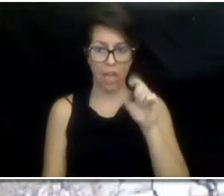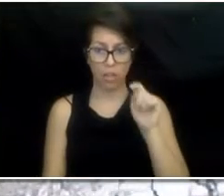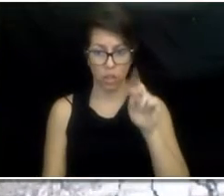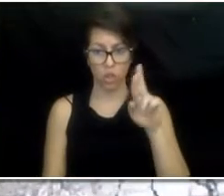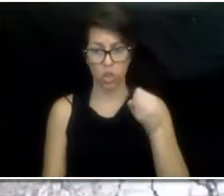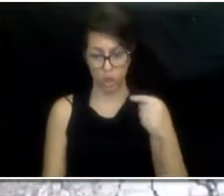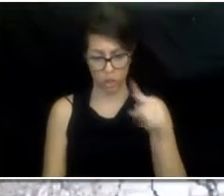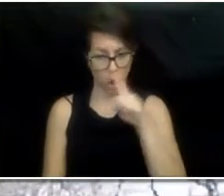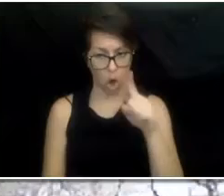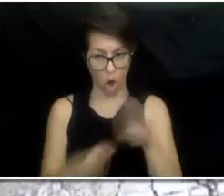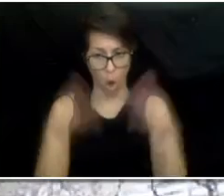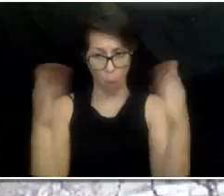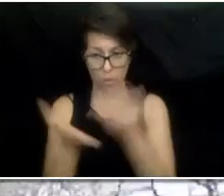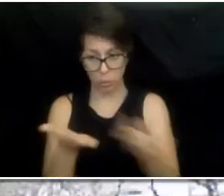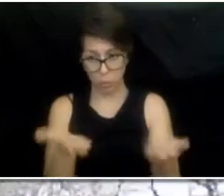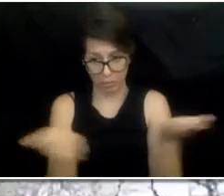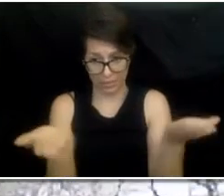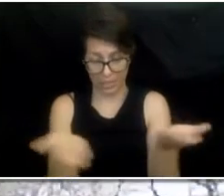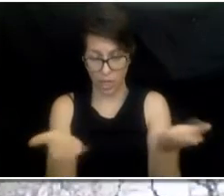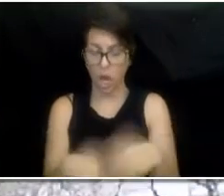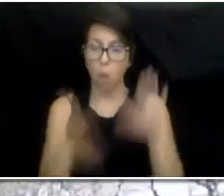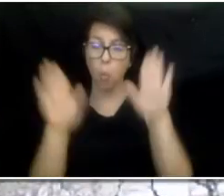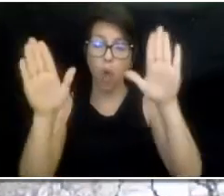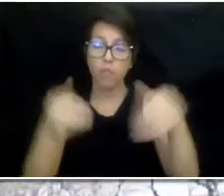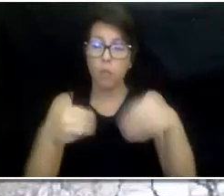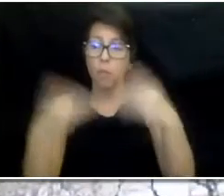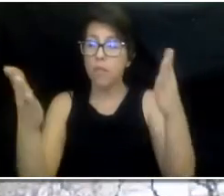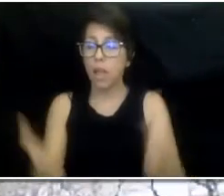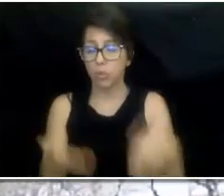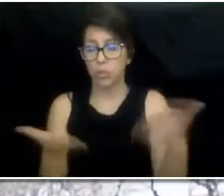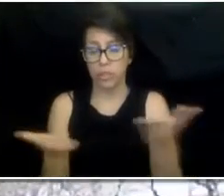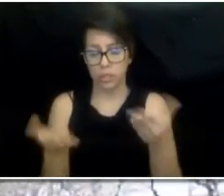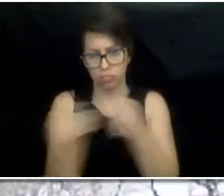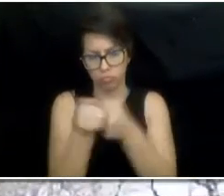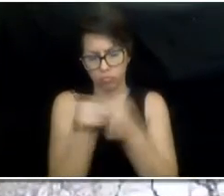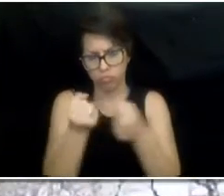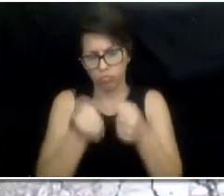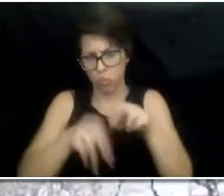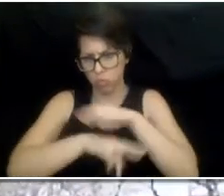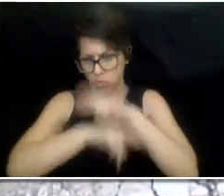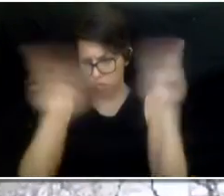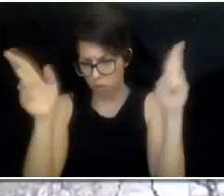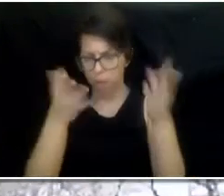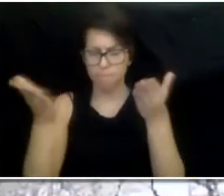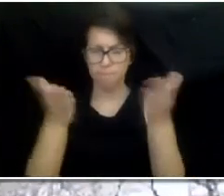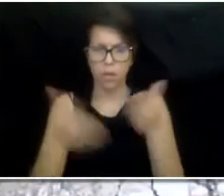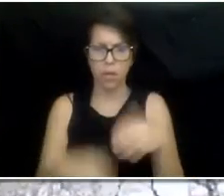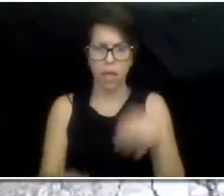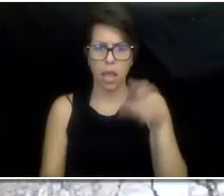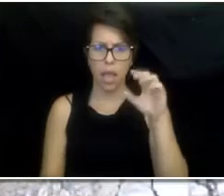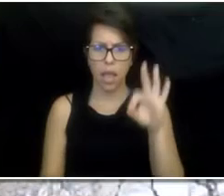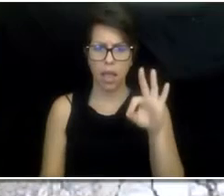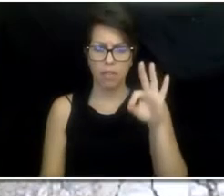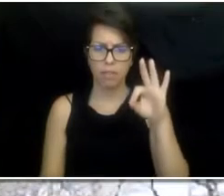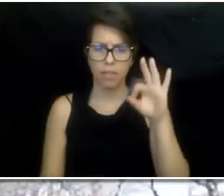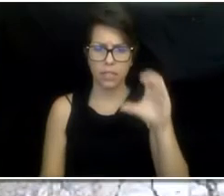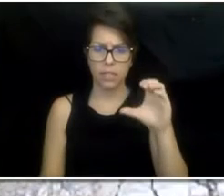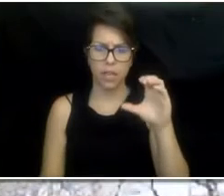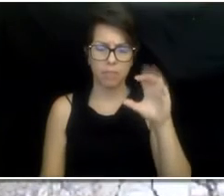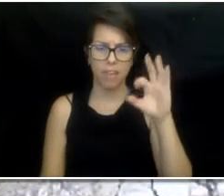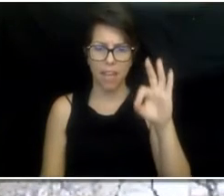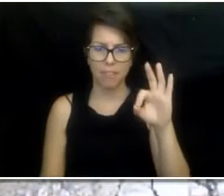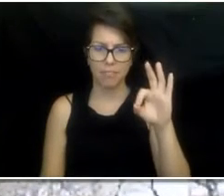that was in fact using the social media platform and we had a large increase using social media